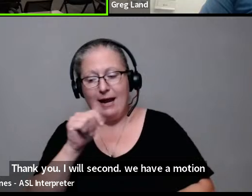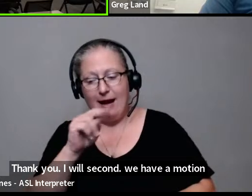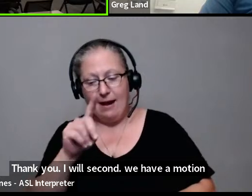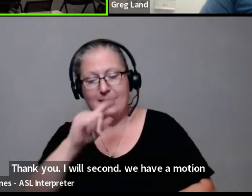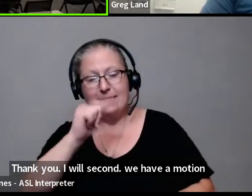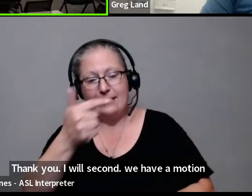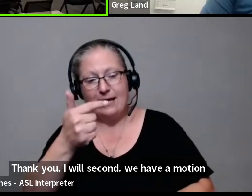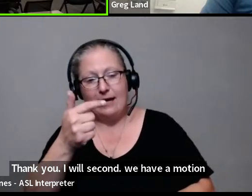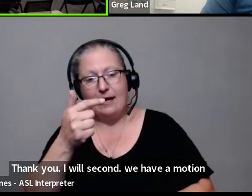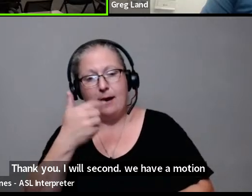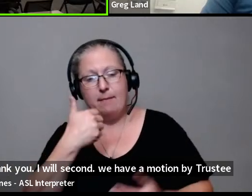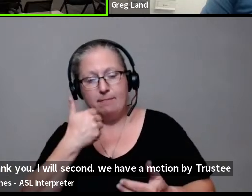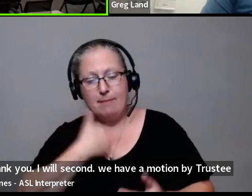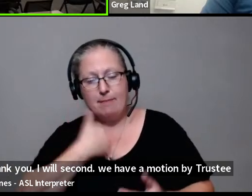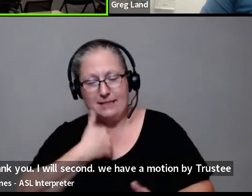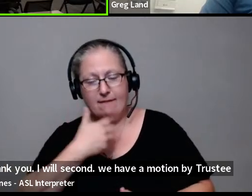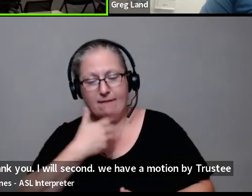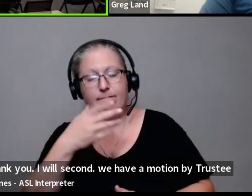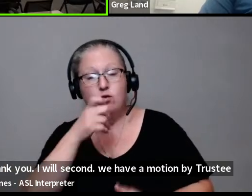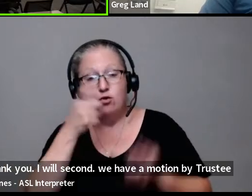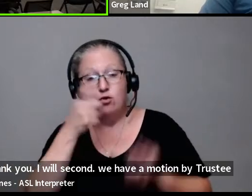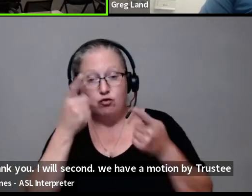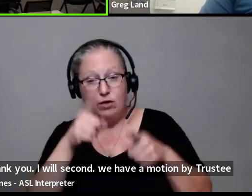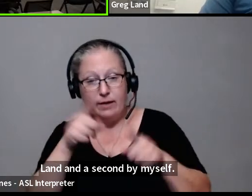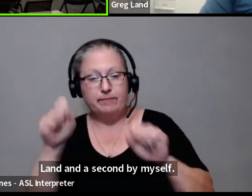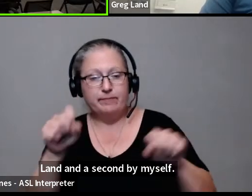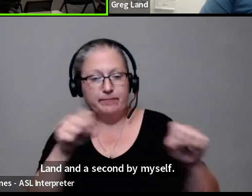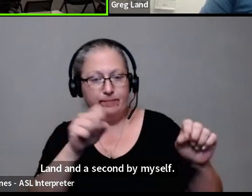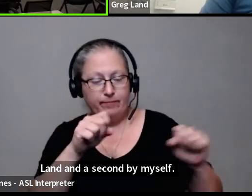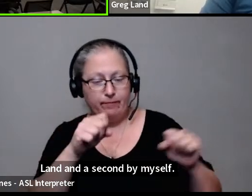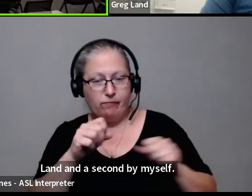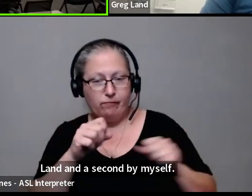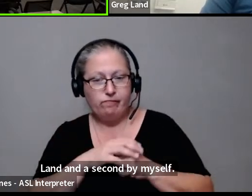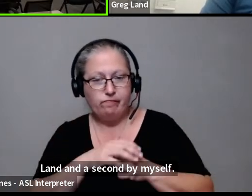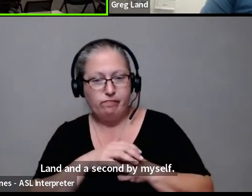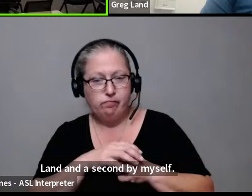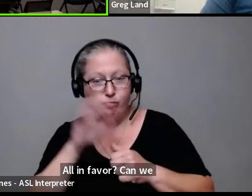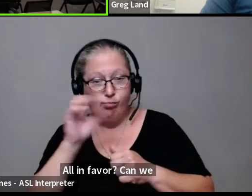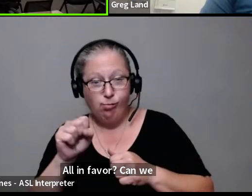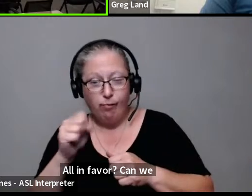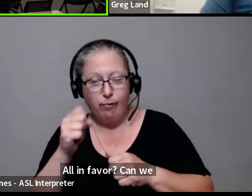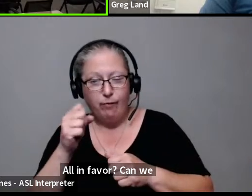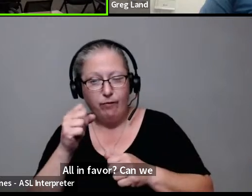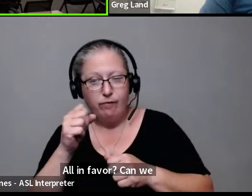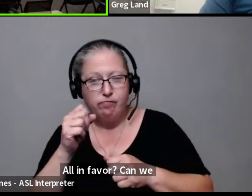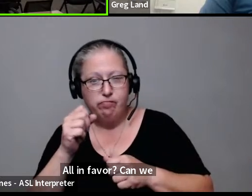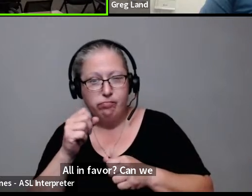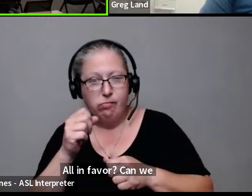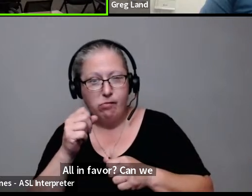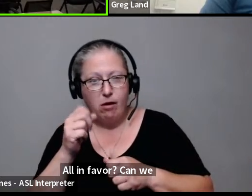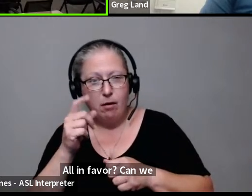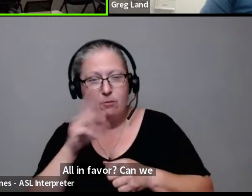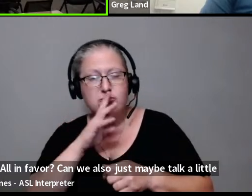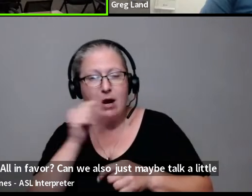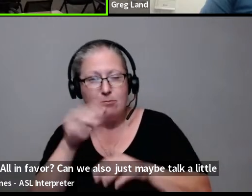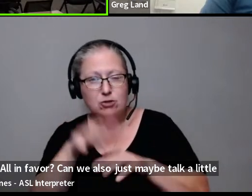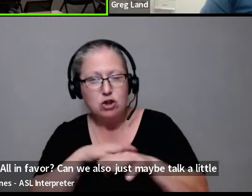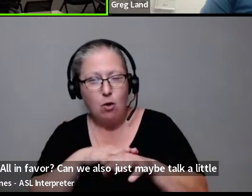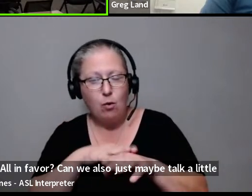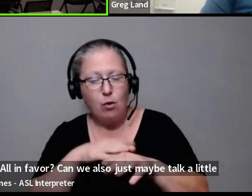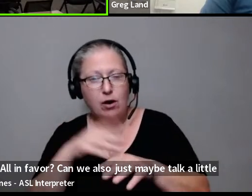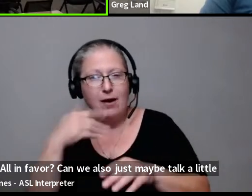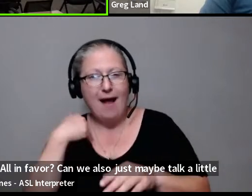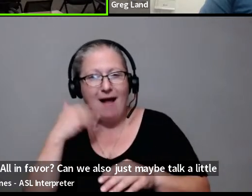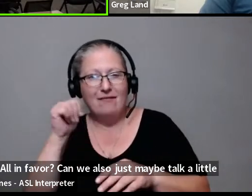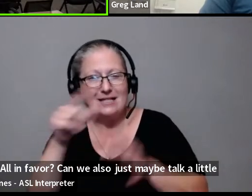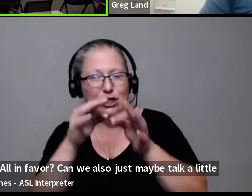and a second by myself. All in favor? Aye. Can we also just maybe talk a little slower? We